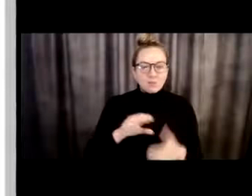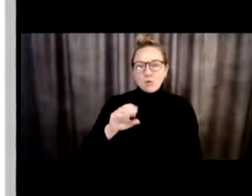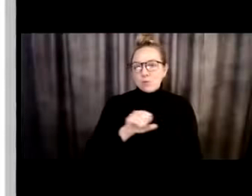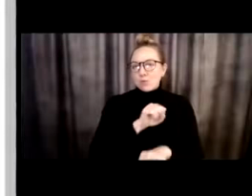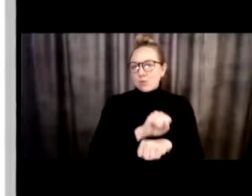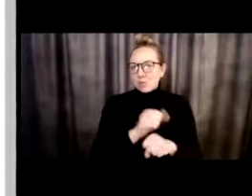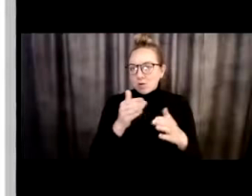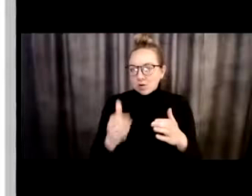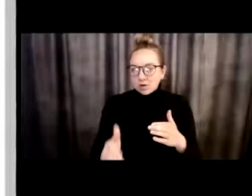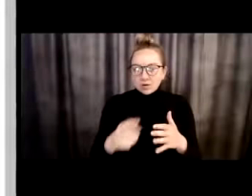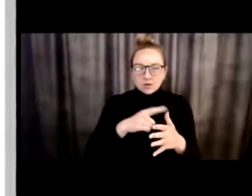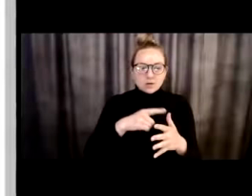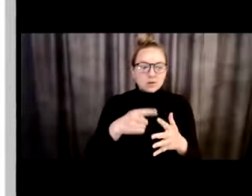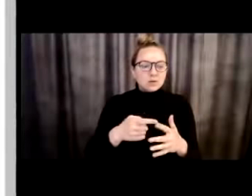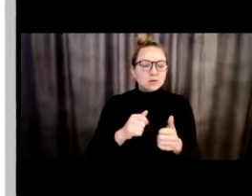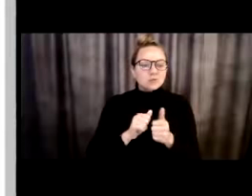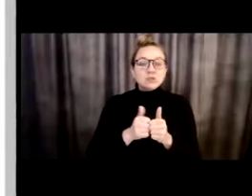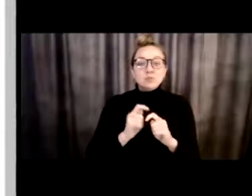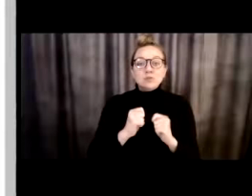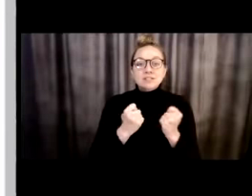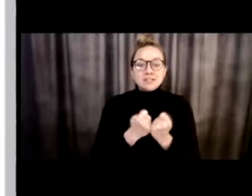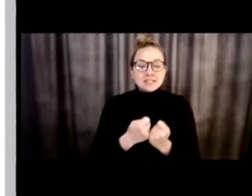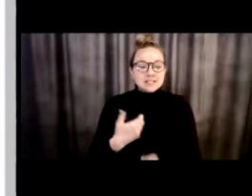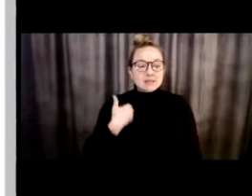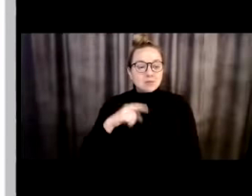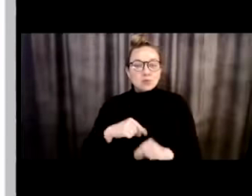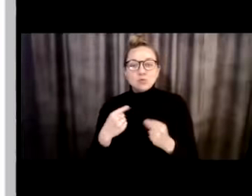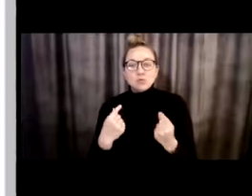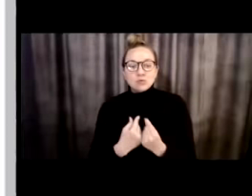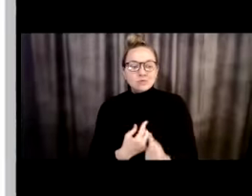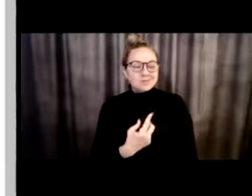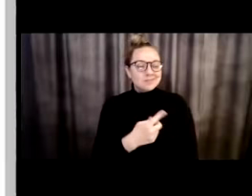groups, me. I love whoever put that.